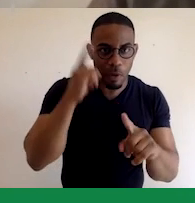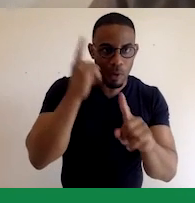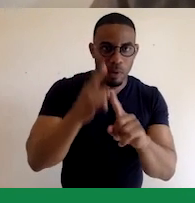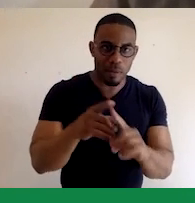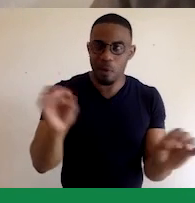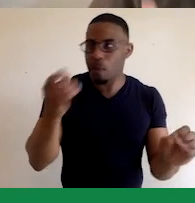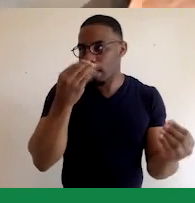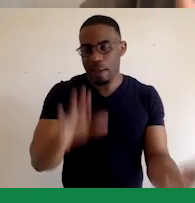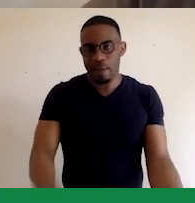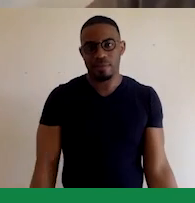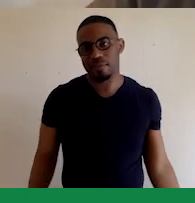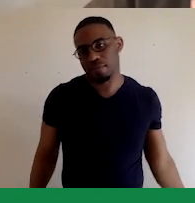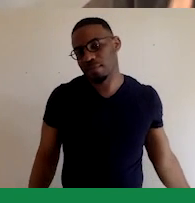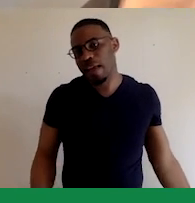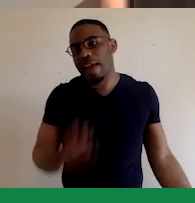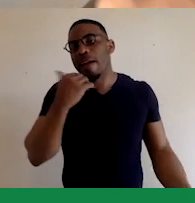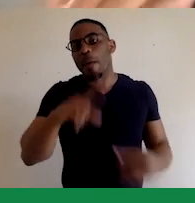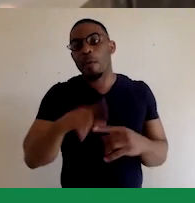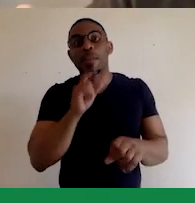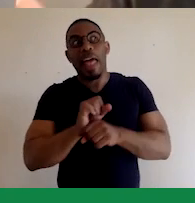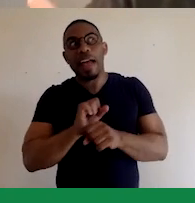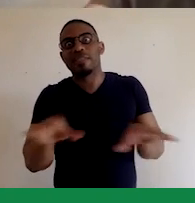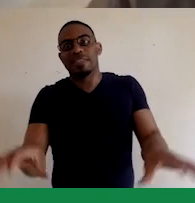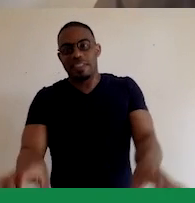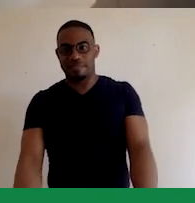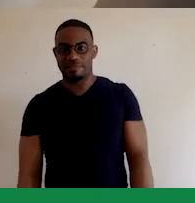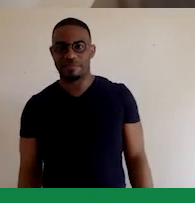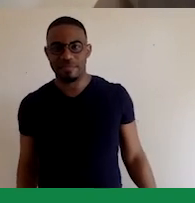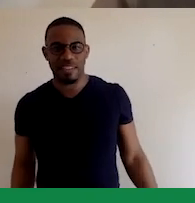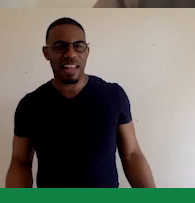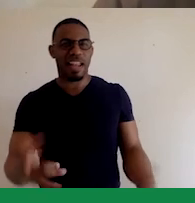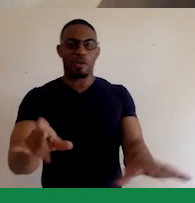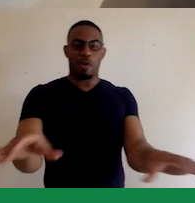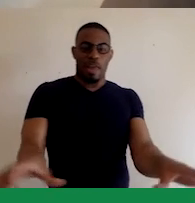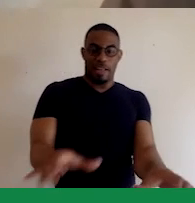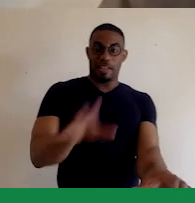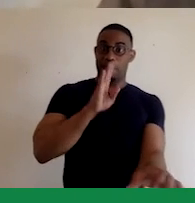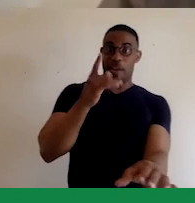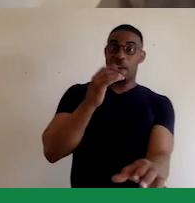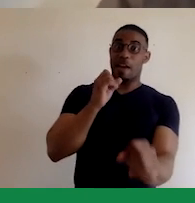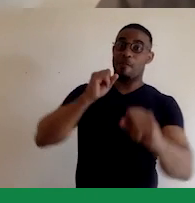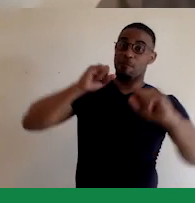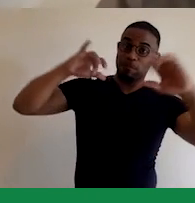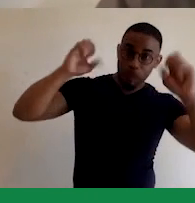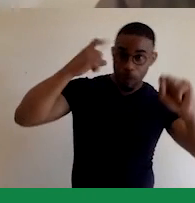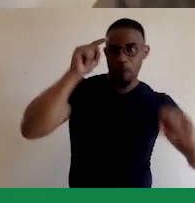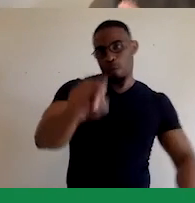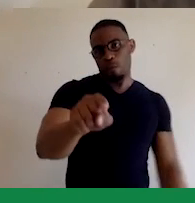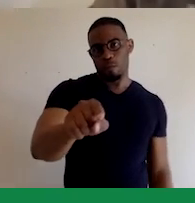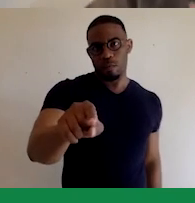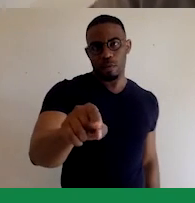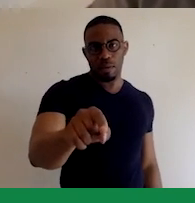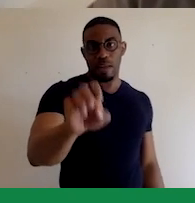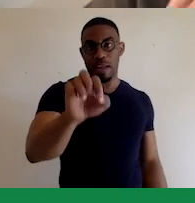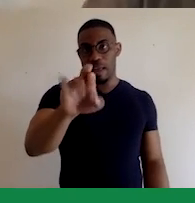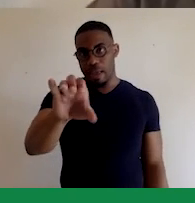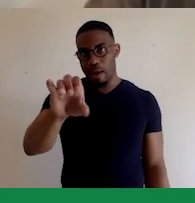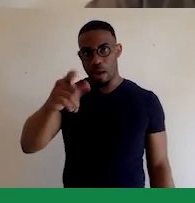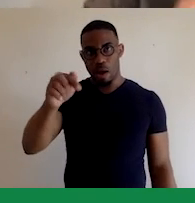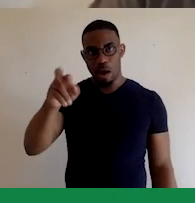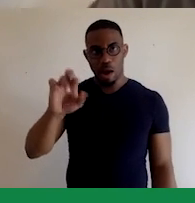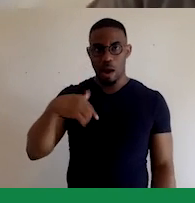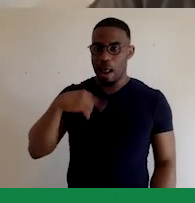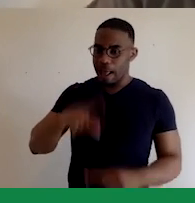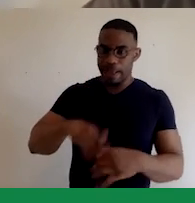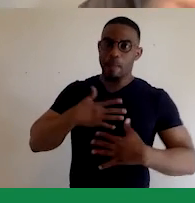goals, nobody cares. They care about what you've actually done. Let your actions speak volumes for you. Eric Garner, I